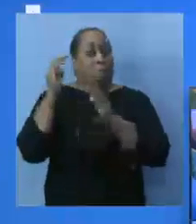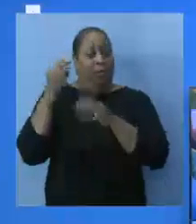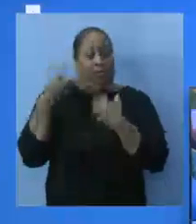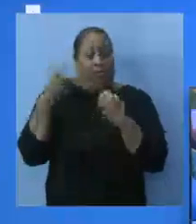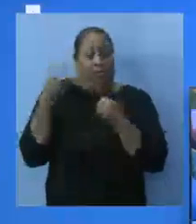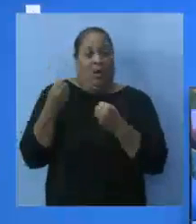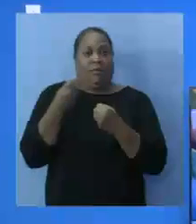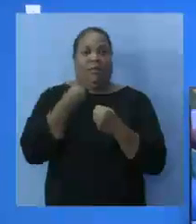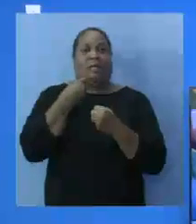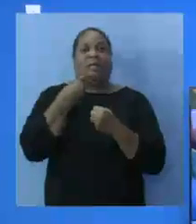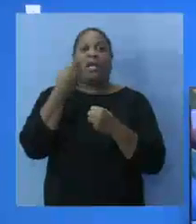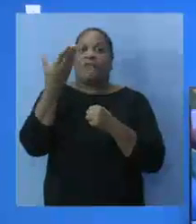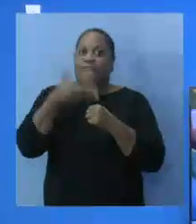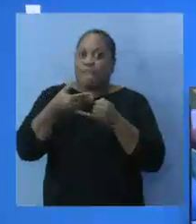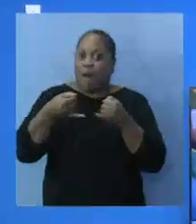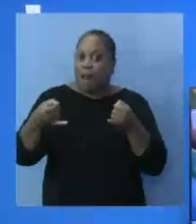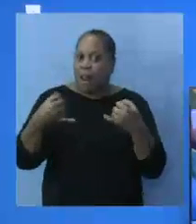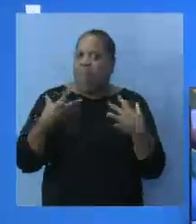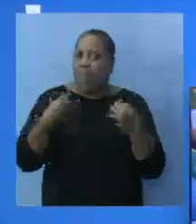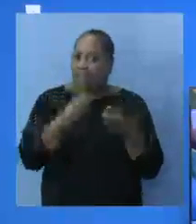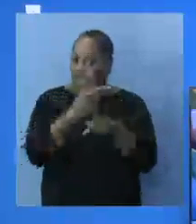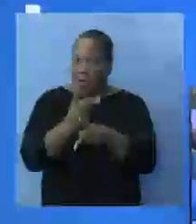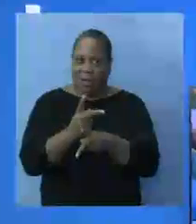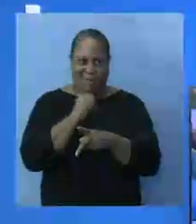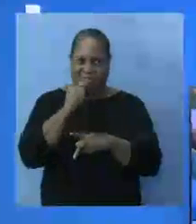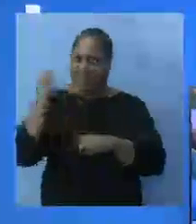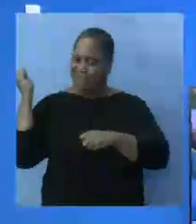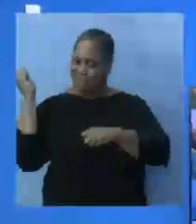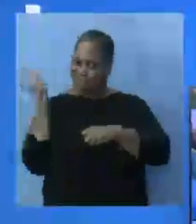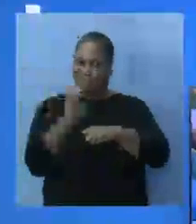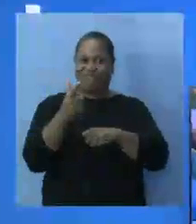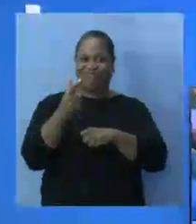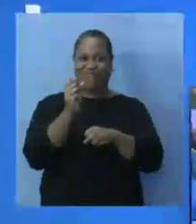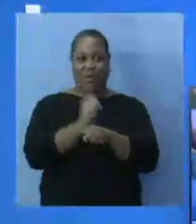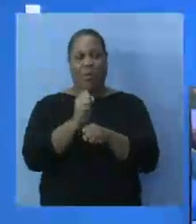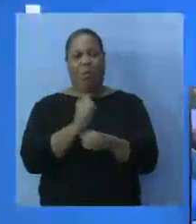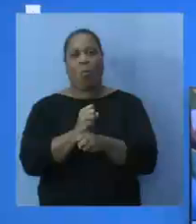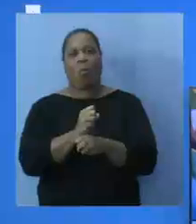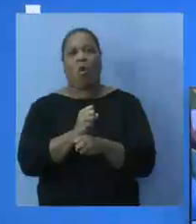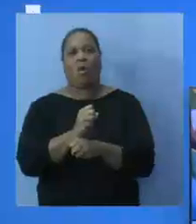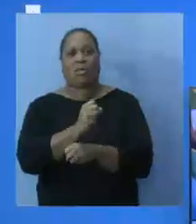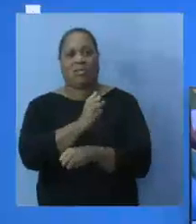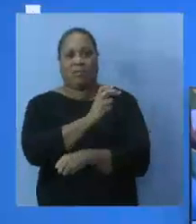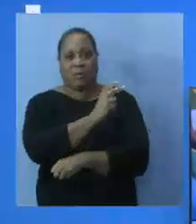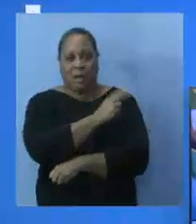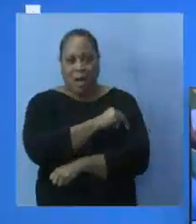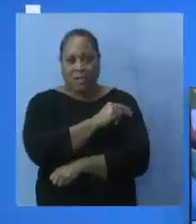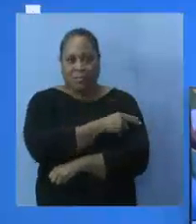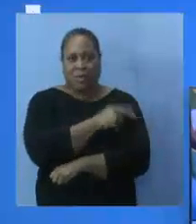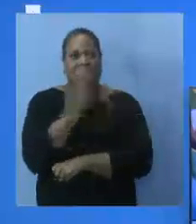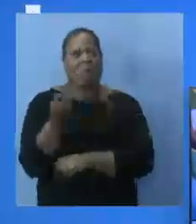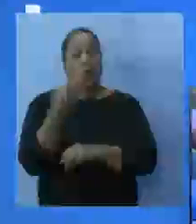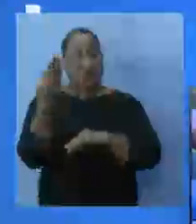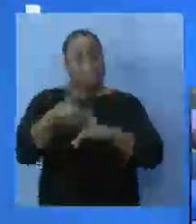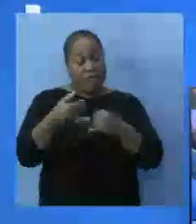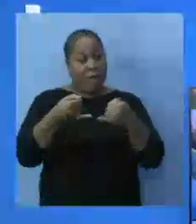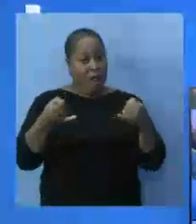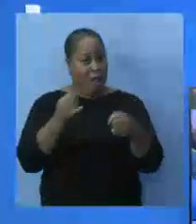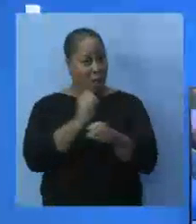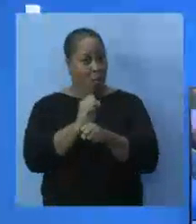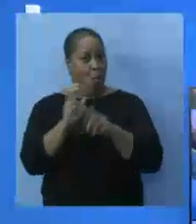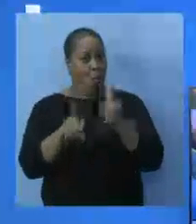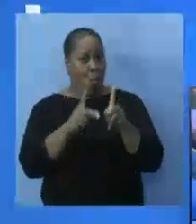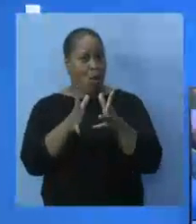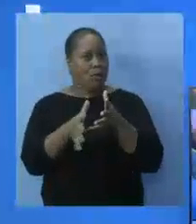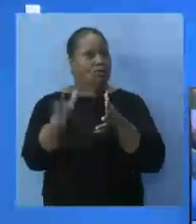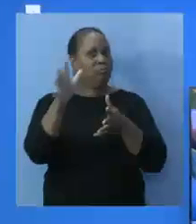it's frontline healthcare workers. So not just every single person who works for Bermuda Hospitals Board, it's frontline healthcare workers are the ones that are being prioritized